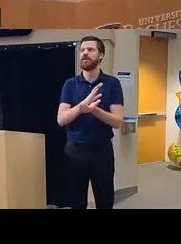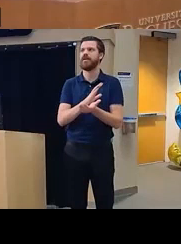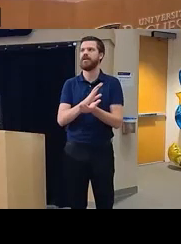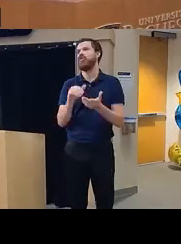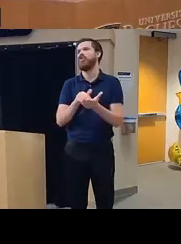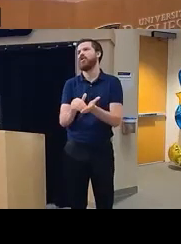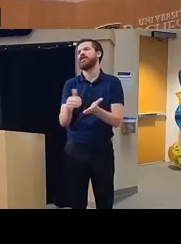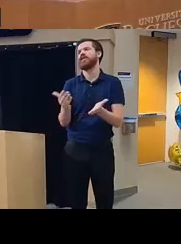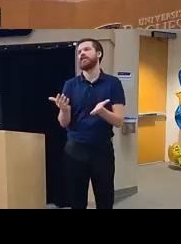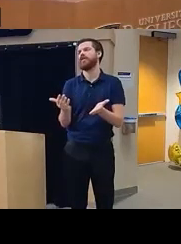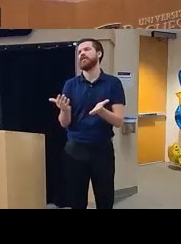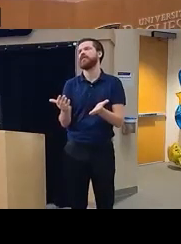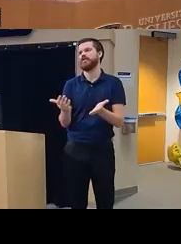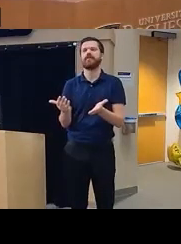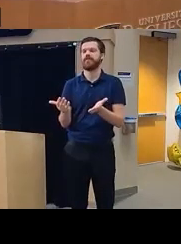often,